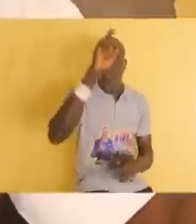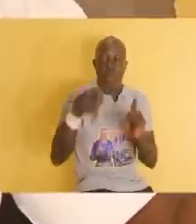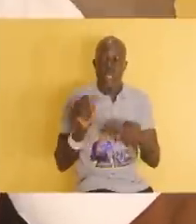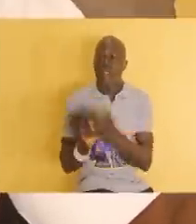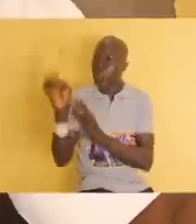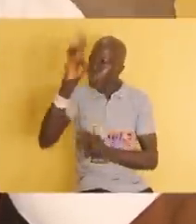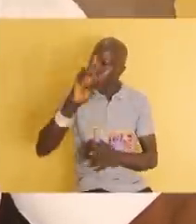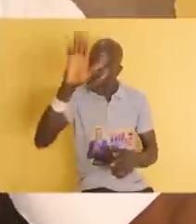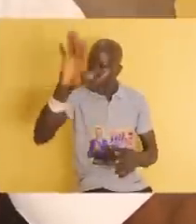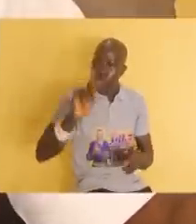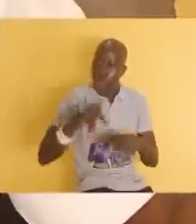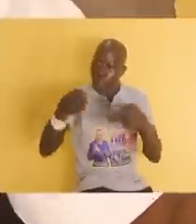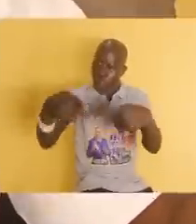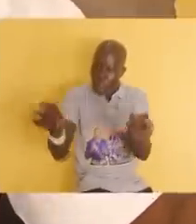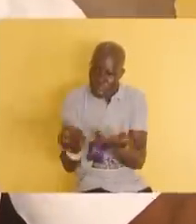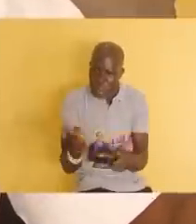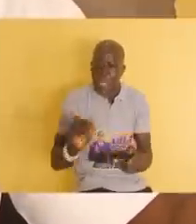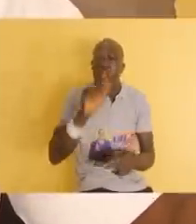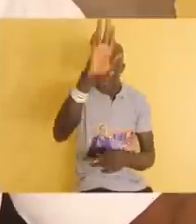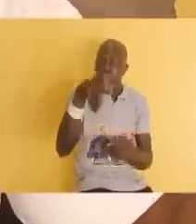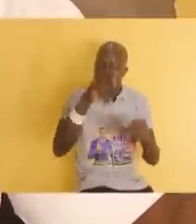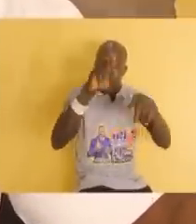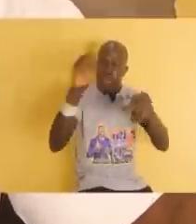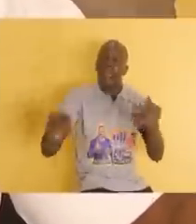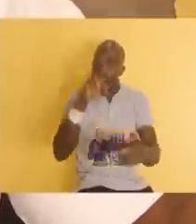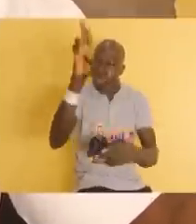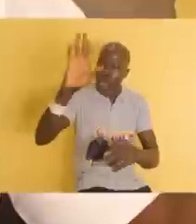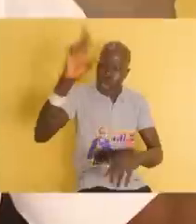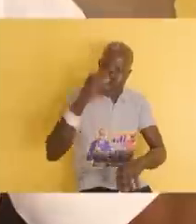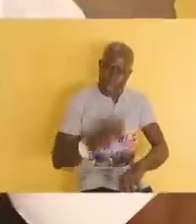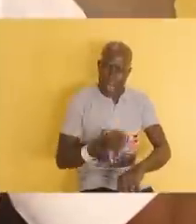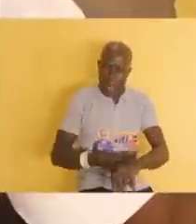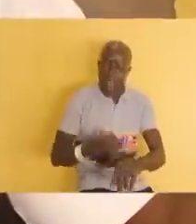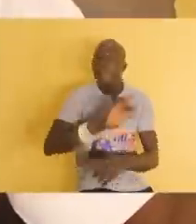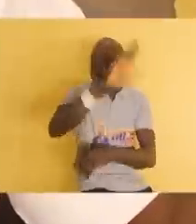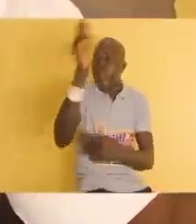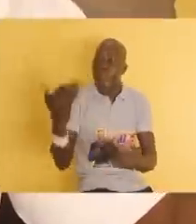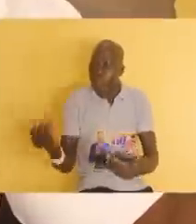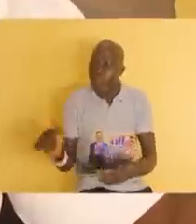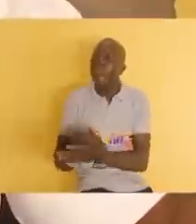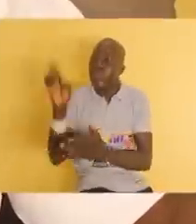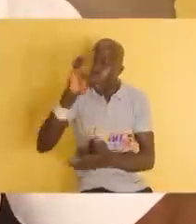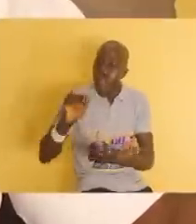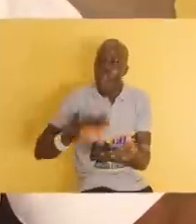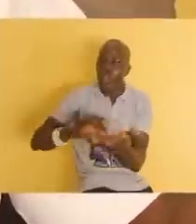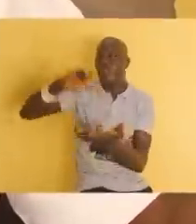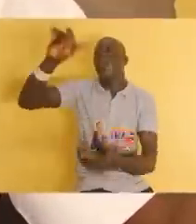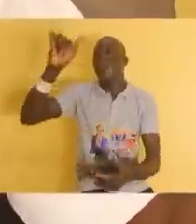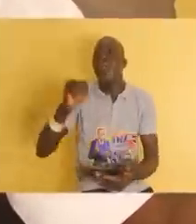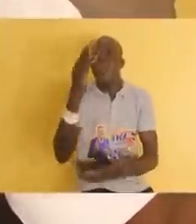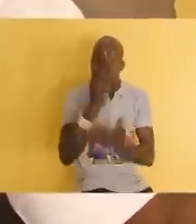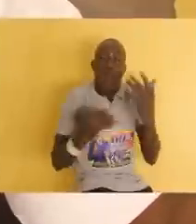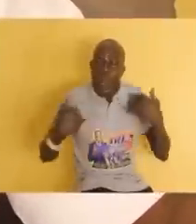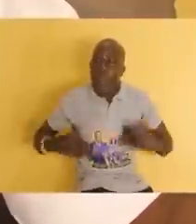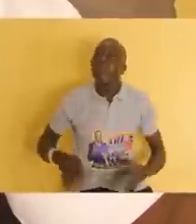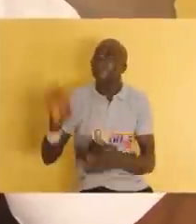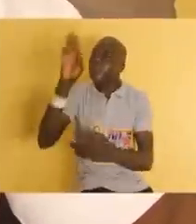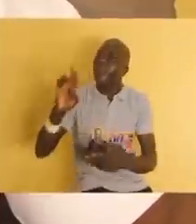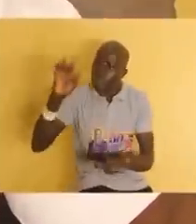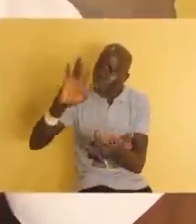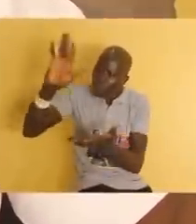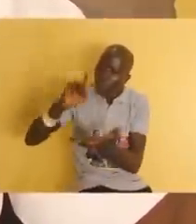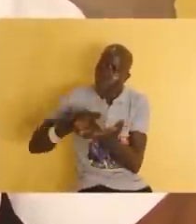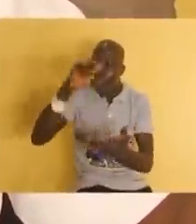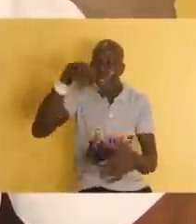position somebody is occupying your position and come down somebody is losing your glory somebody is losing your fetch and come your go somebody